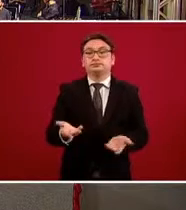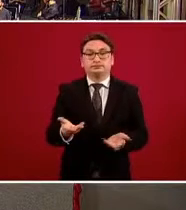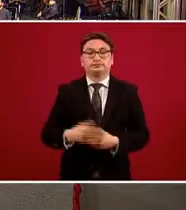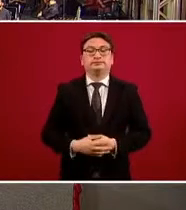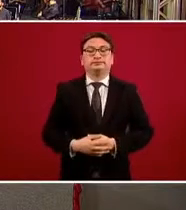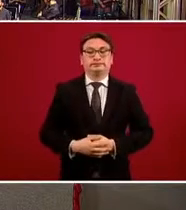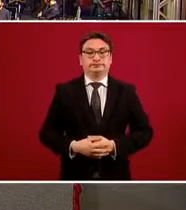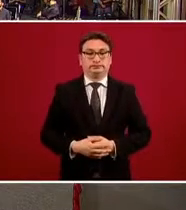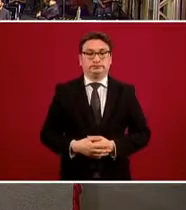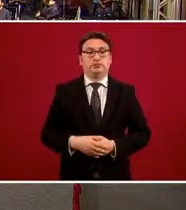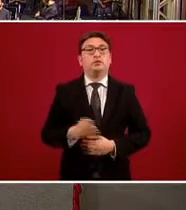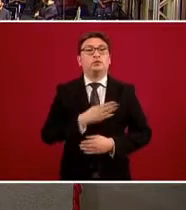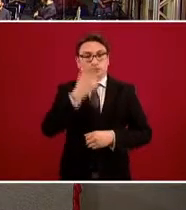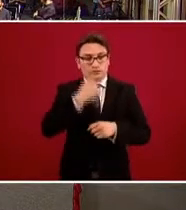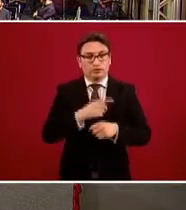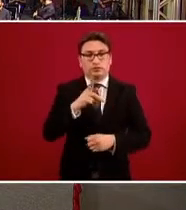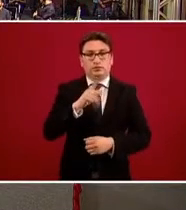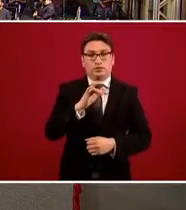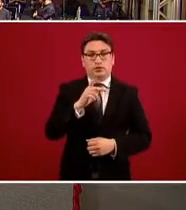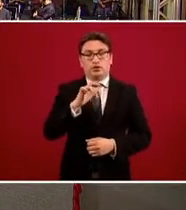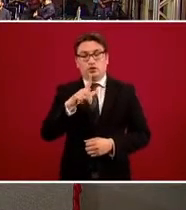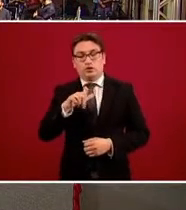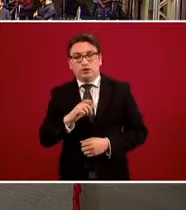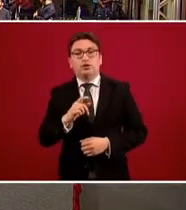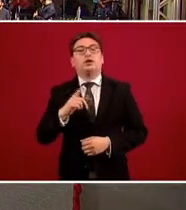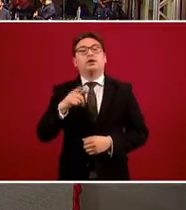they will have something to say about it later.